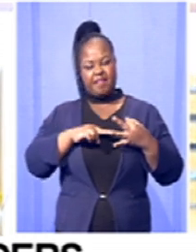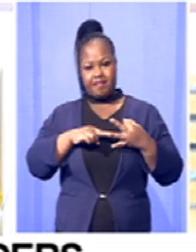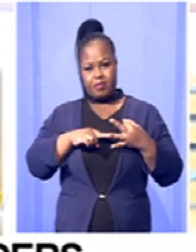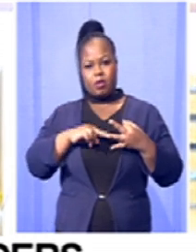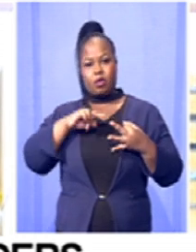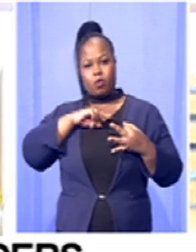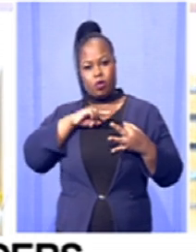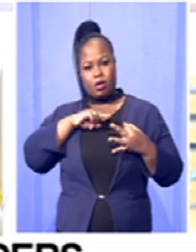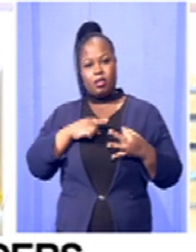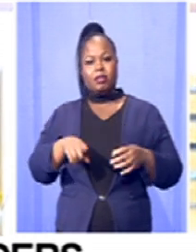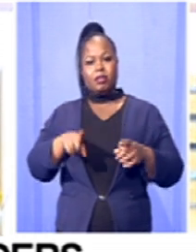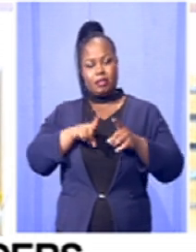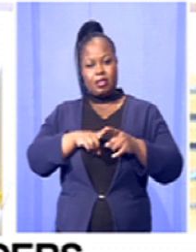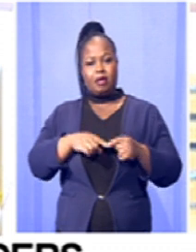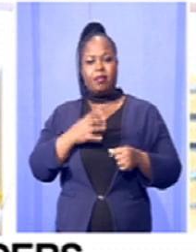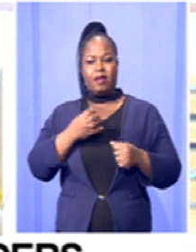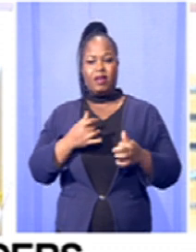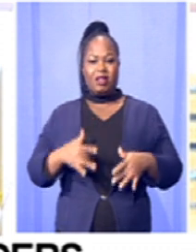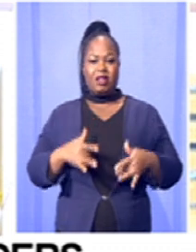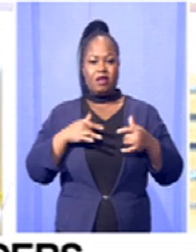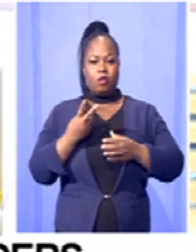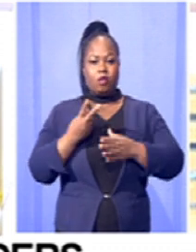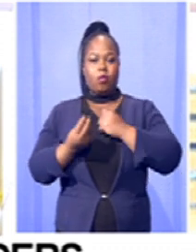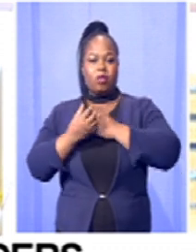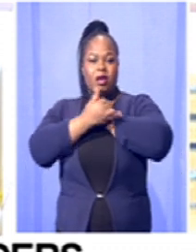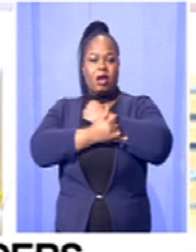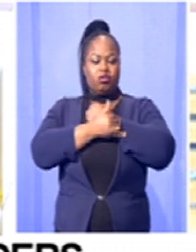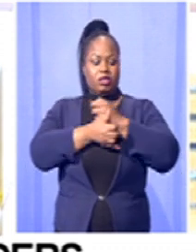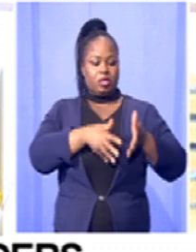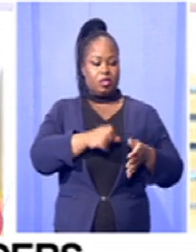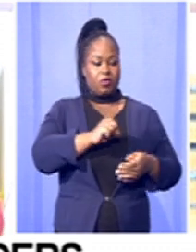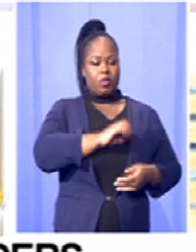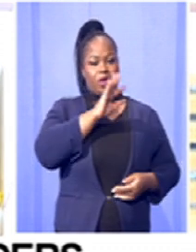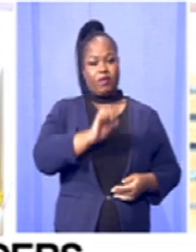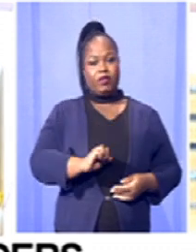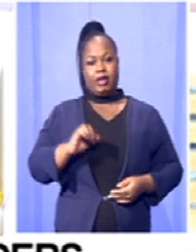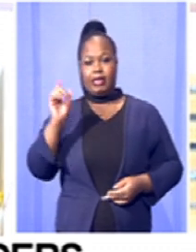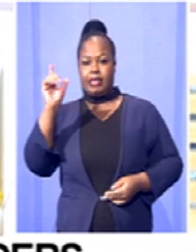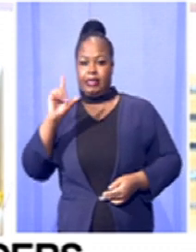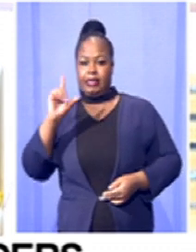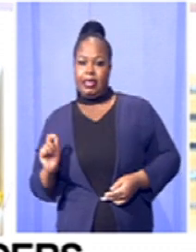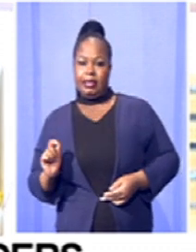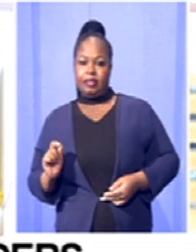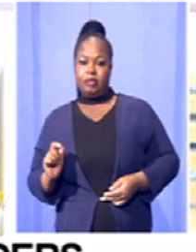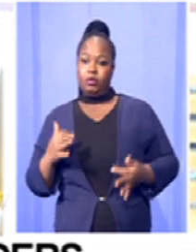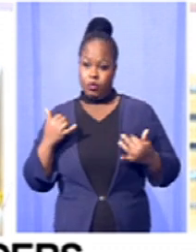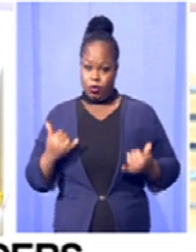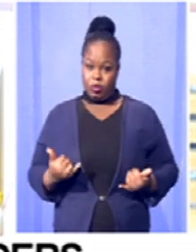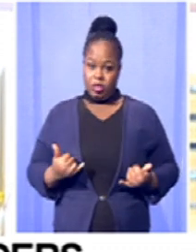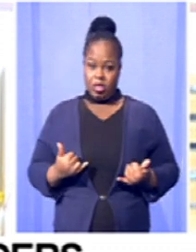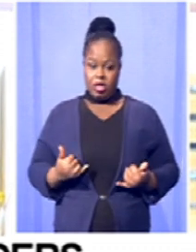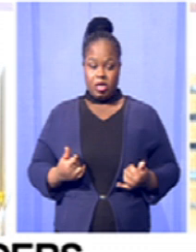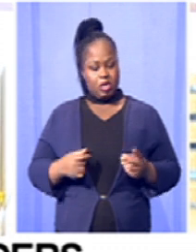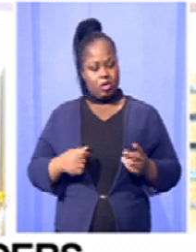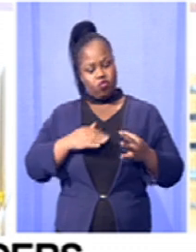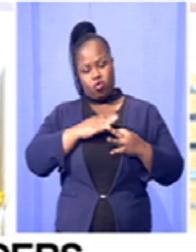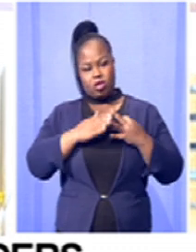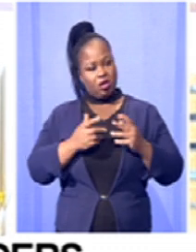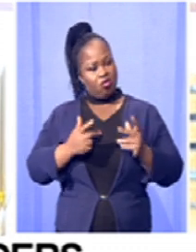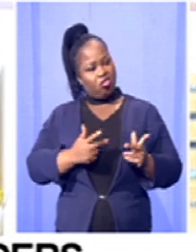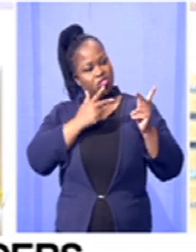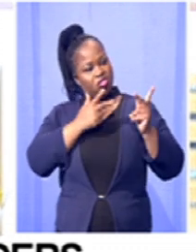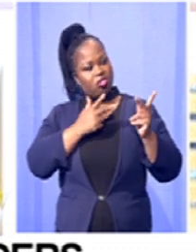dual citizenship with Italy. So what happened here today? They staged a walkout, alleging